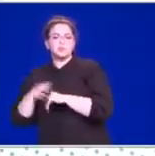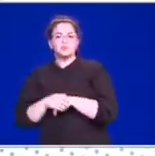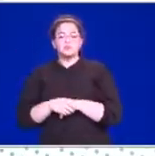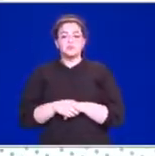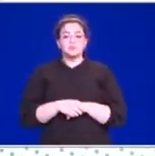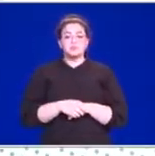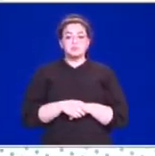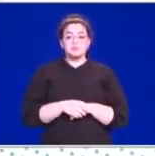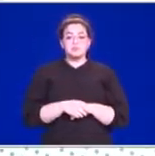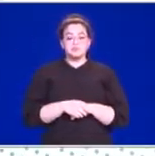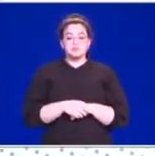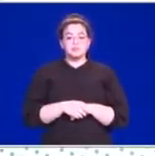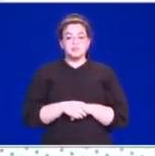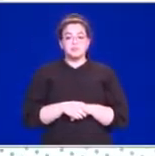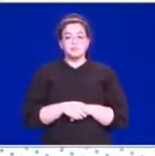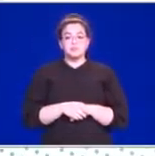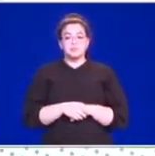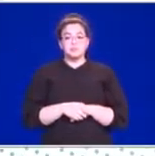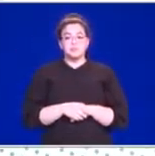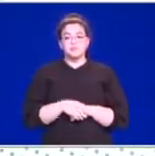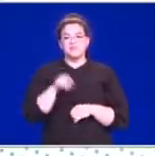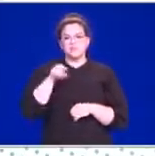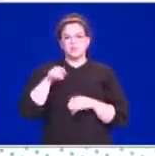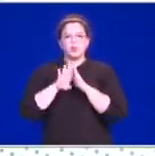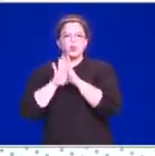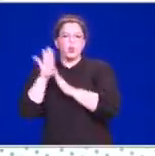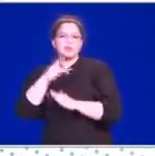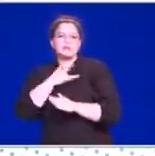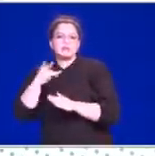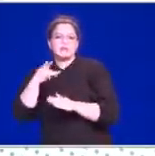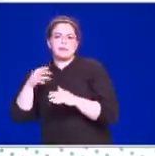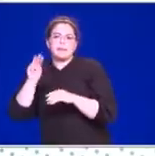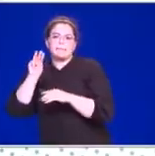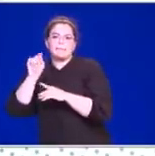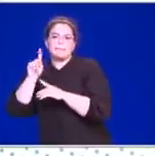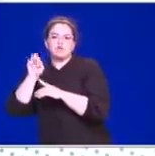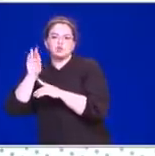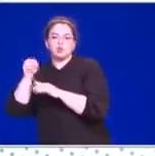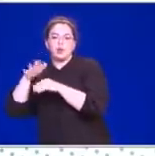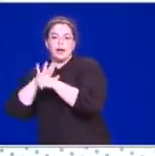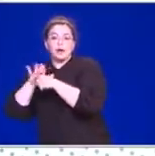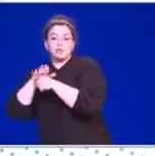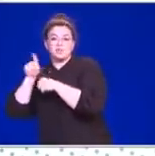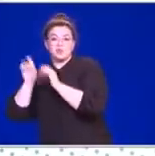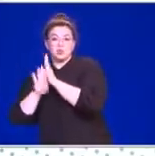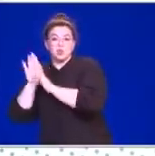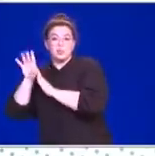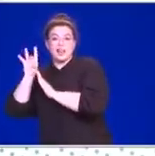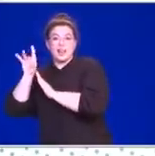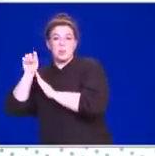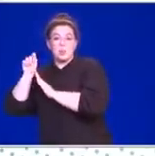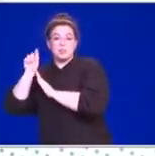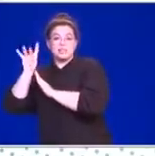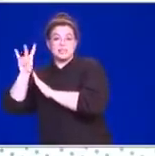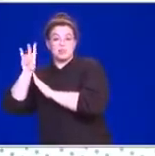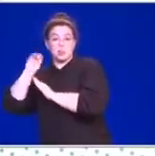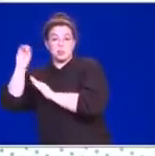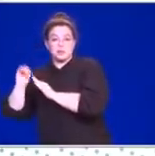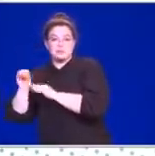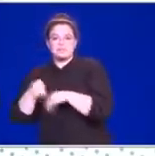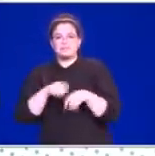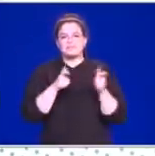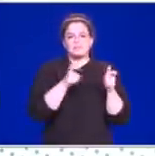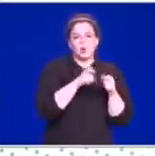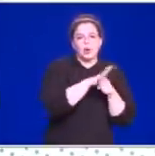Population growth this decade was almost entirely in metro areas. Metro areas grew by 8.7%, and micro areas grew